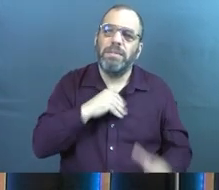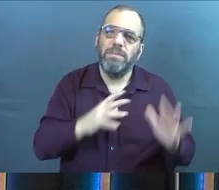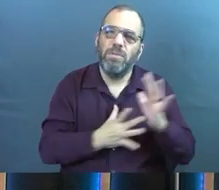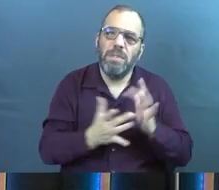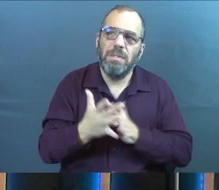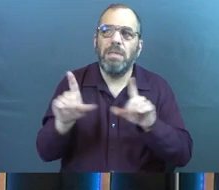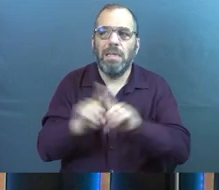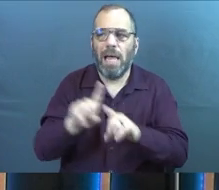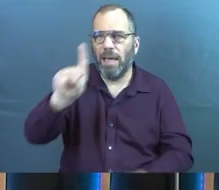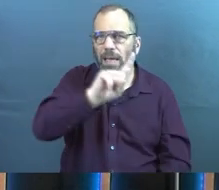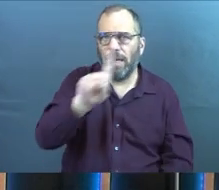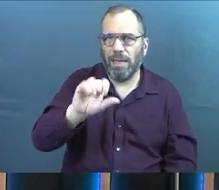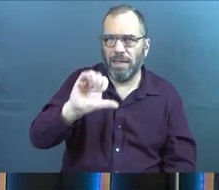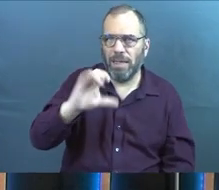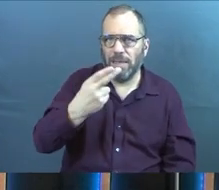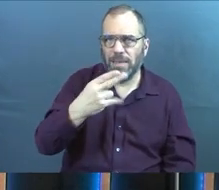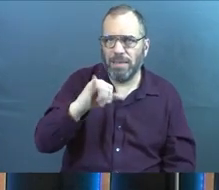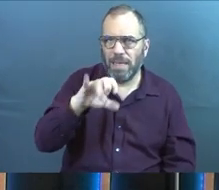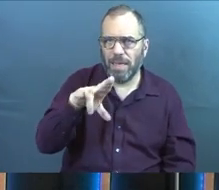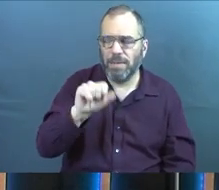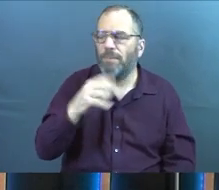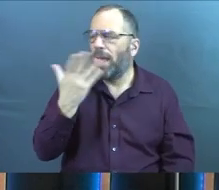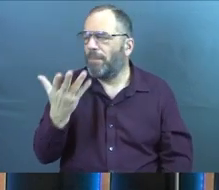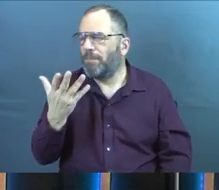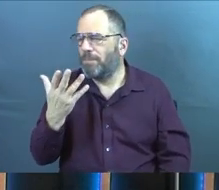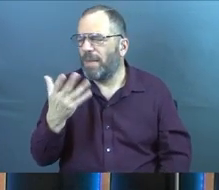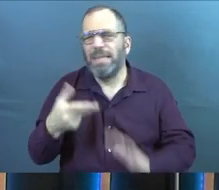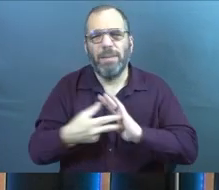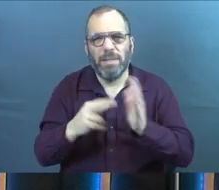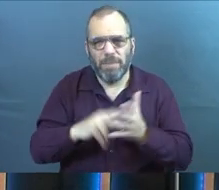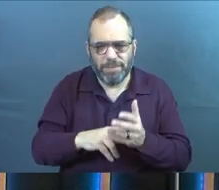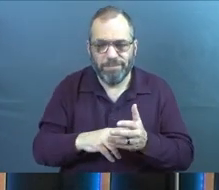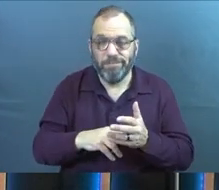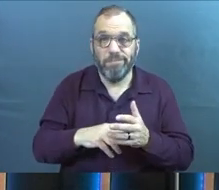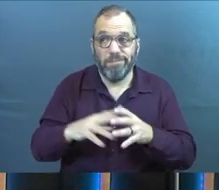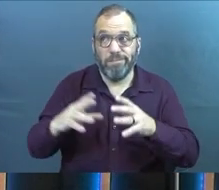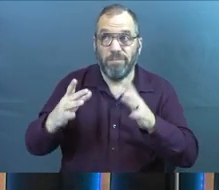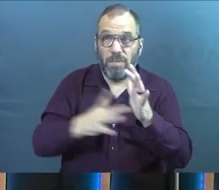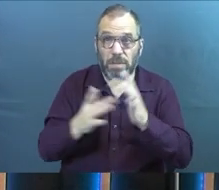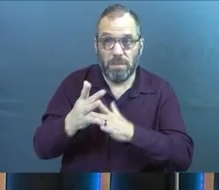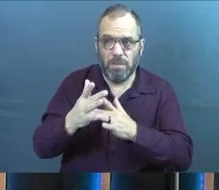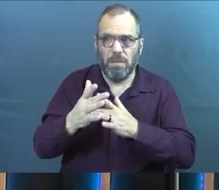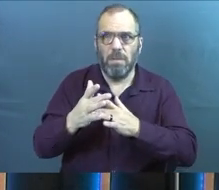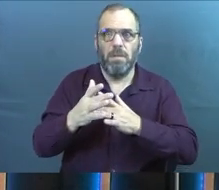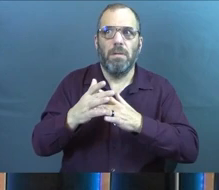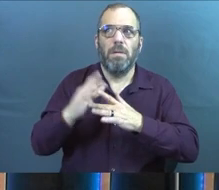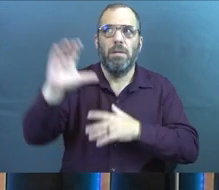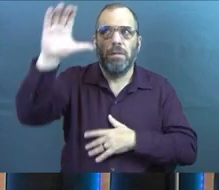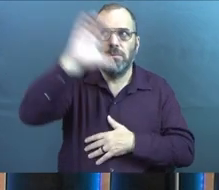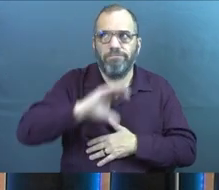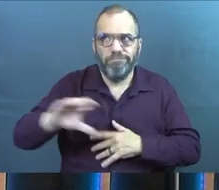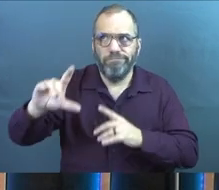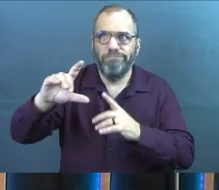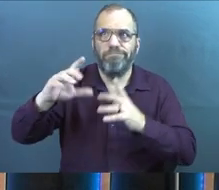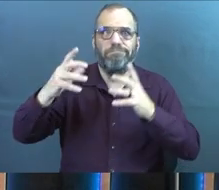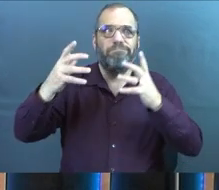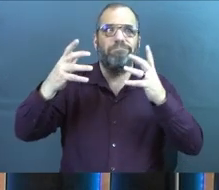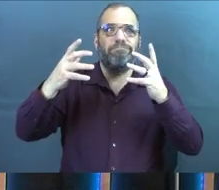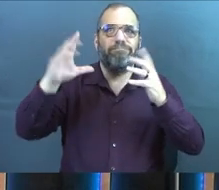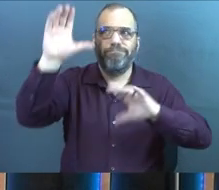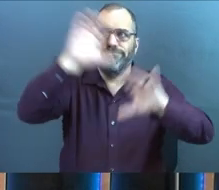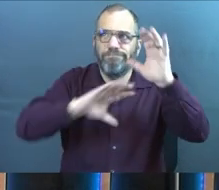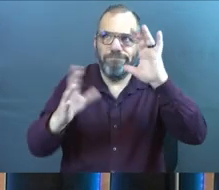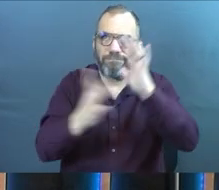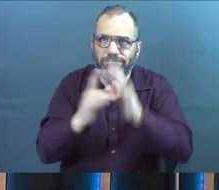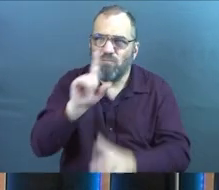did. And here's what I mean by that. Maybe for some of us, to receive Jesus, it means we have to seek him. We